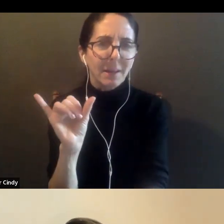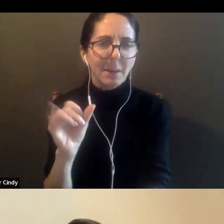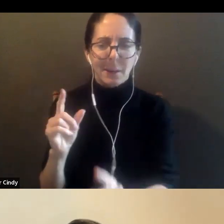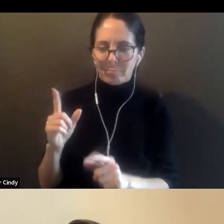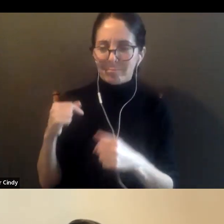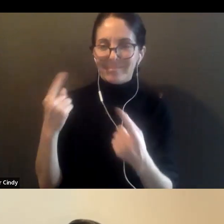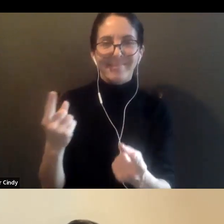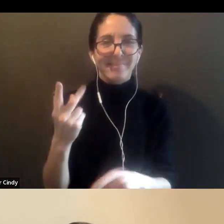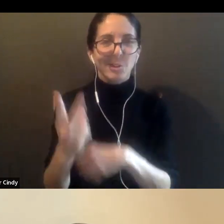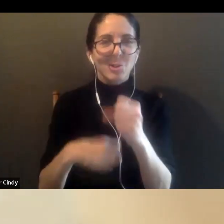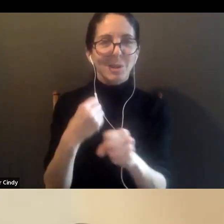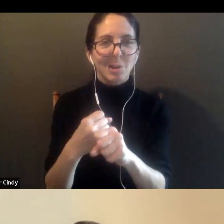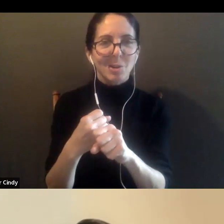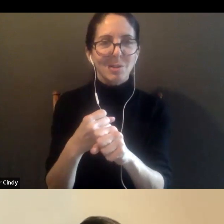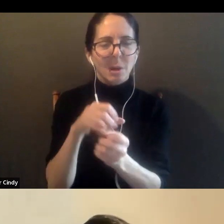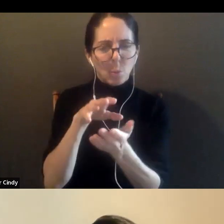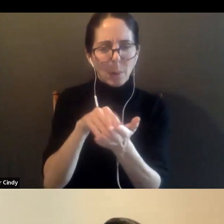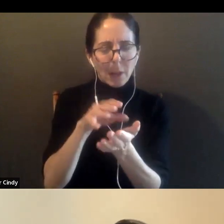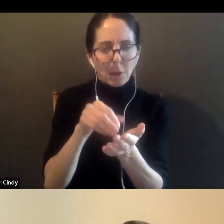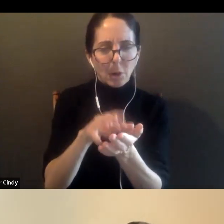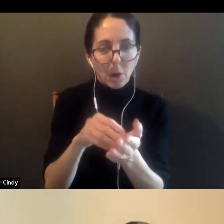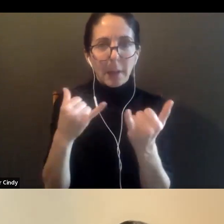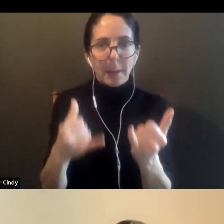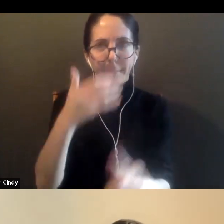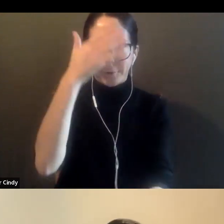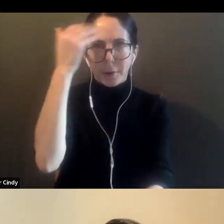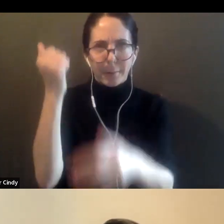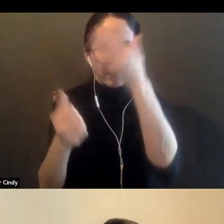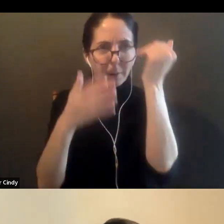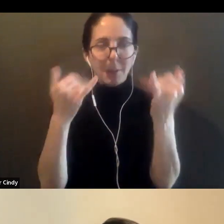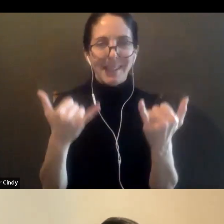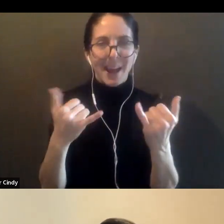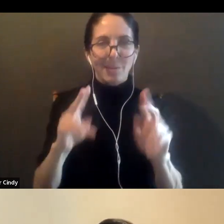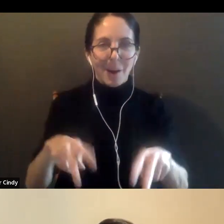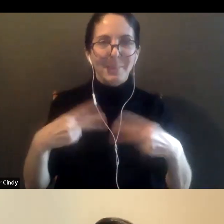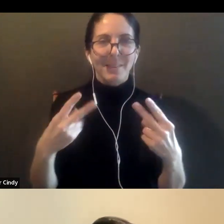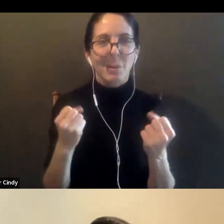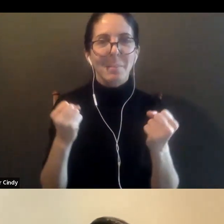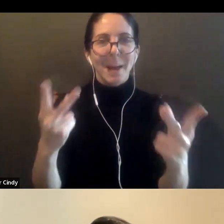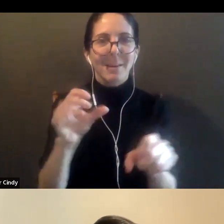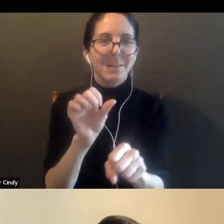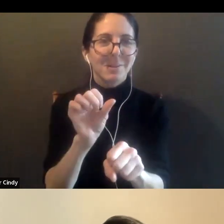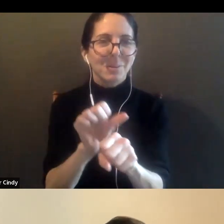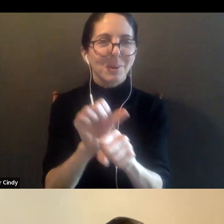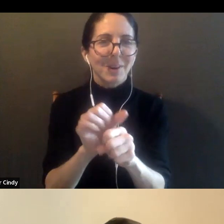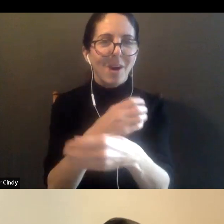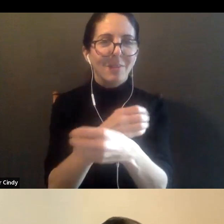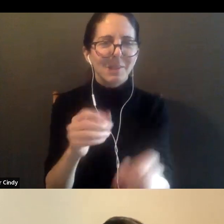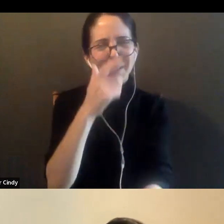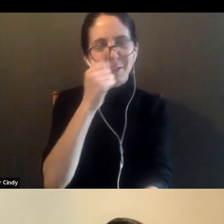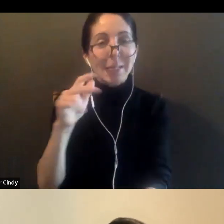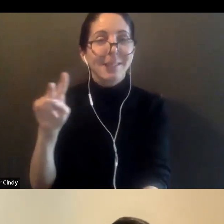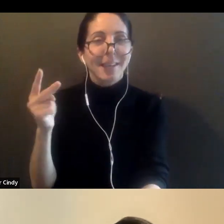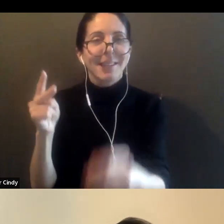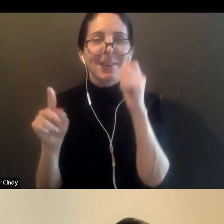learned from remote work are actually potentially being forgotten in the rush to go back, I think becomes an interesting subsidiary research question. And